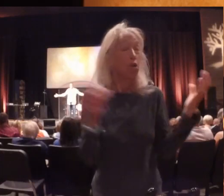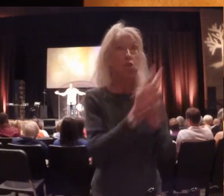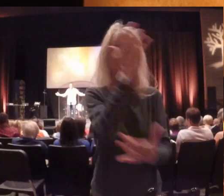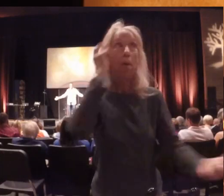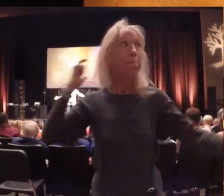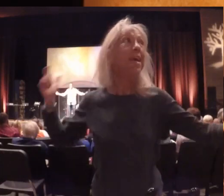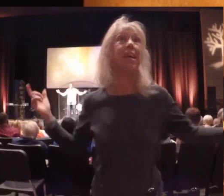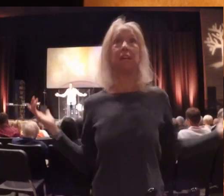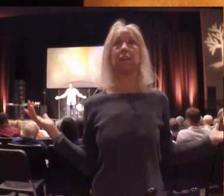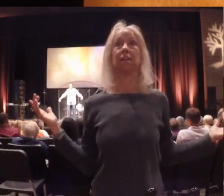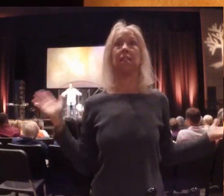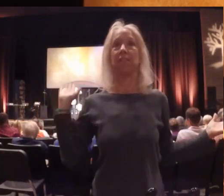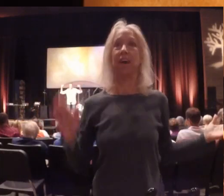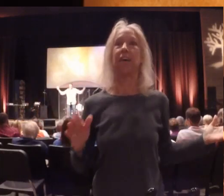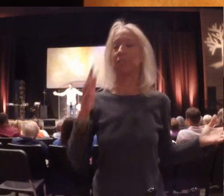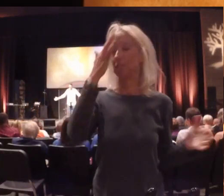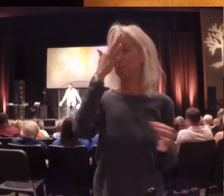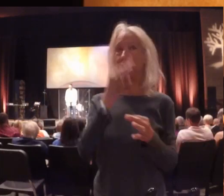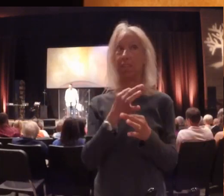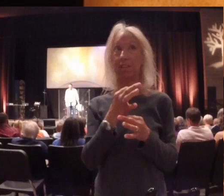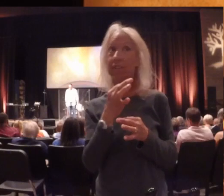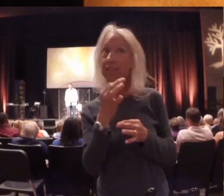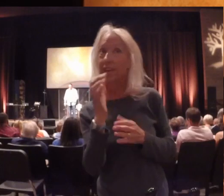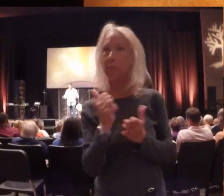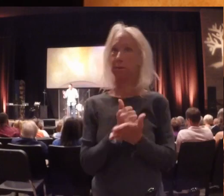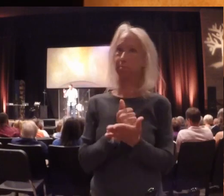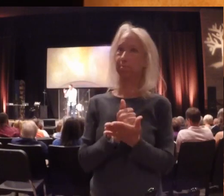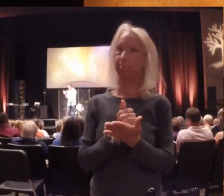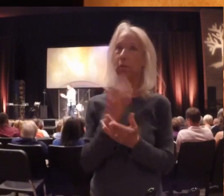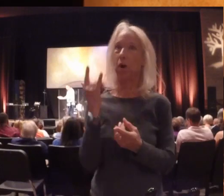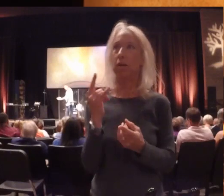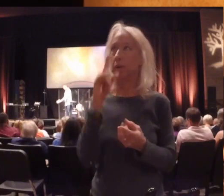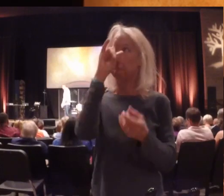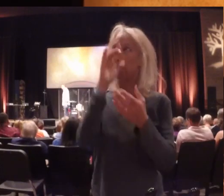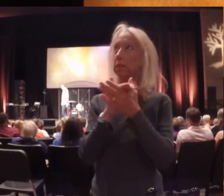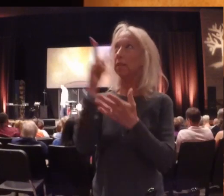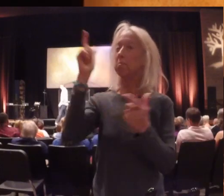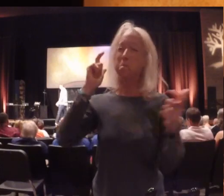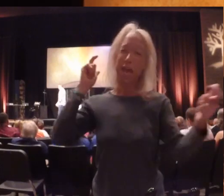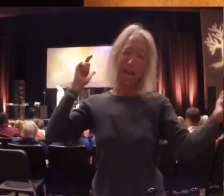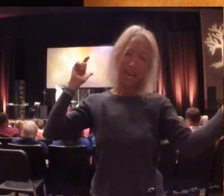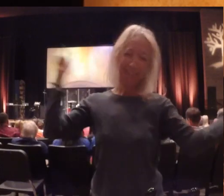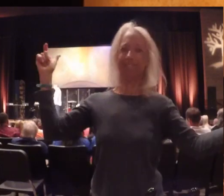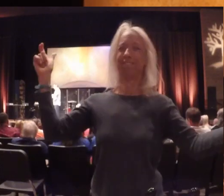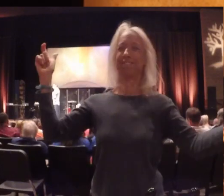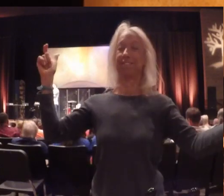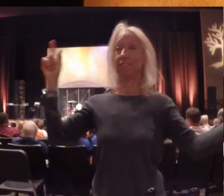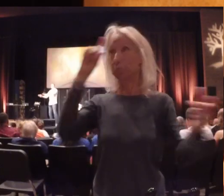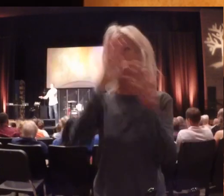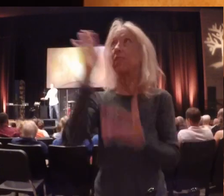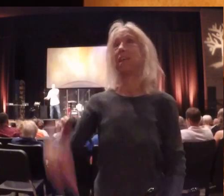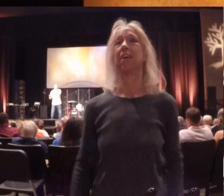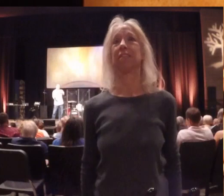people continue that kind of ridiculous faith as a church moving forward. And everybody said, amen. Because we're going to believe God is